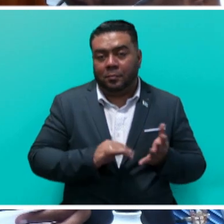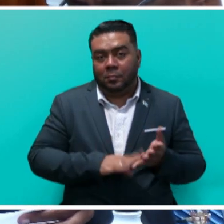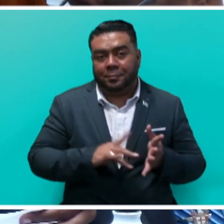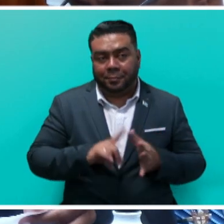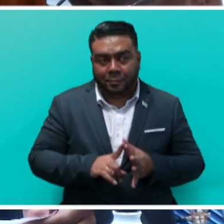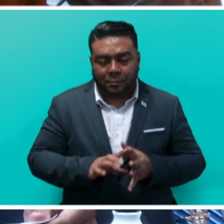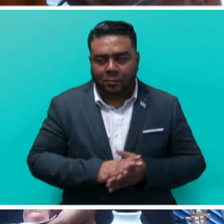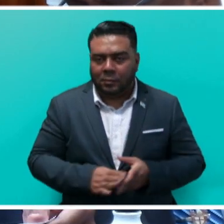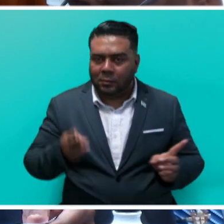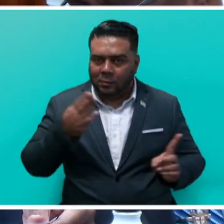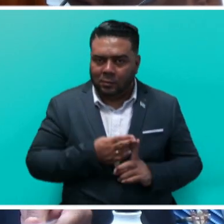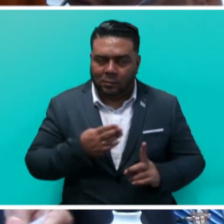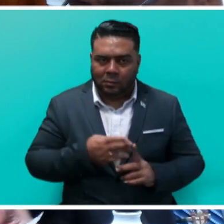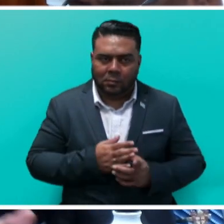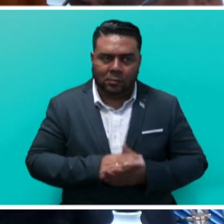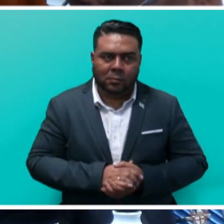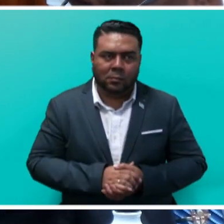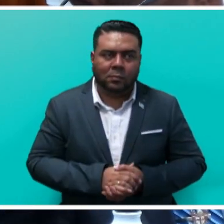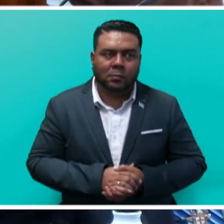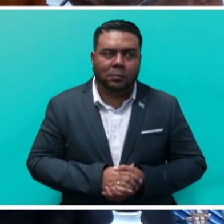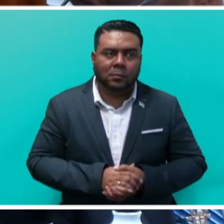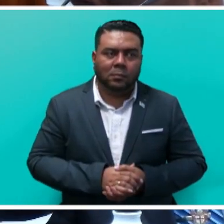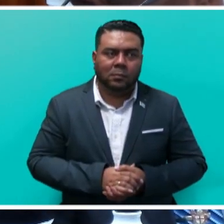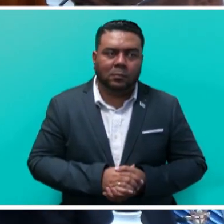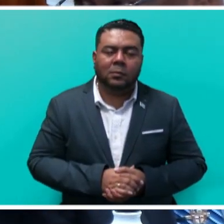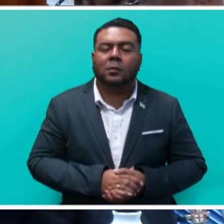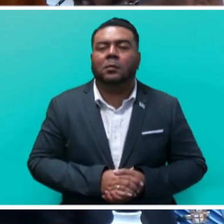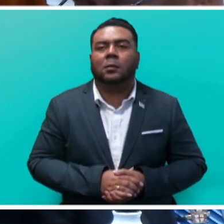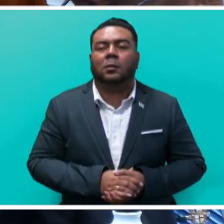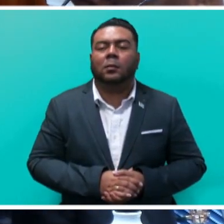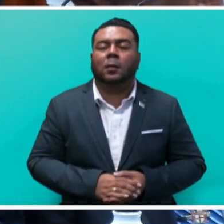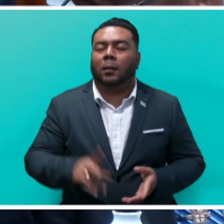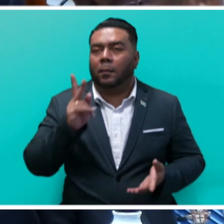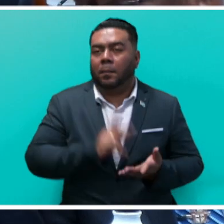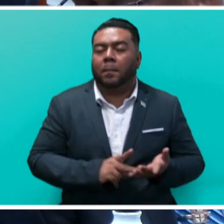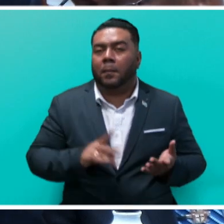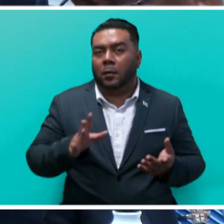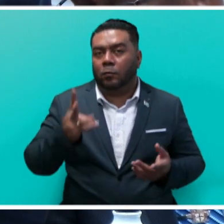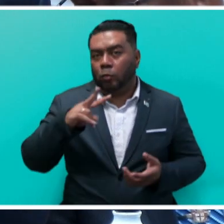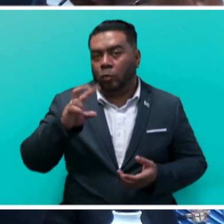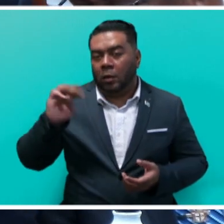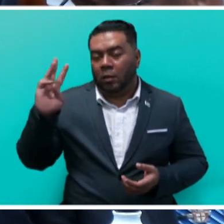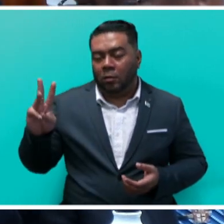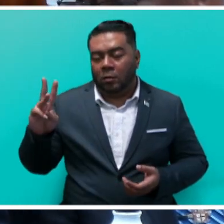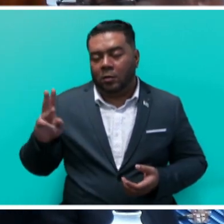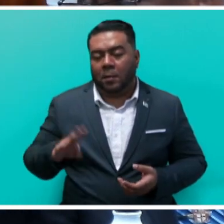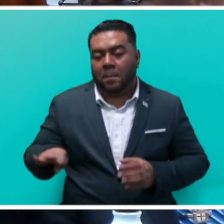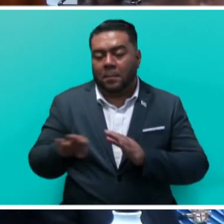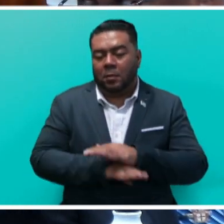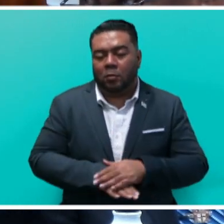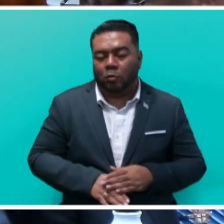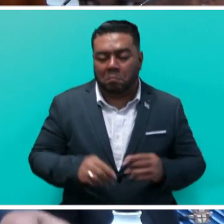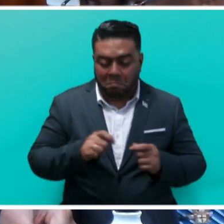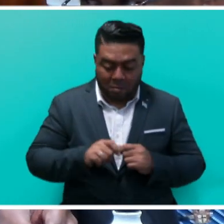reach 1,200 MSMEs randomly selected as part of 2023 MSME baseline survey to measure the